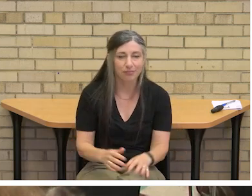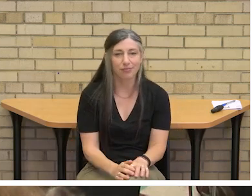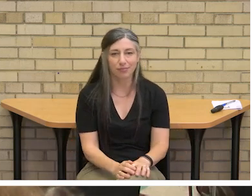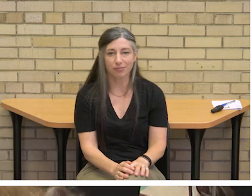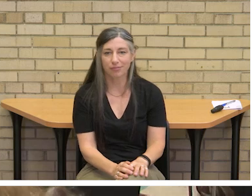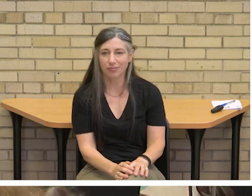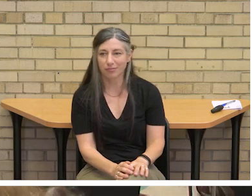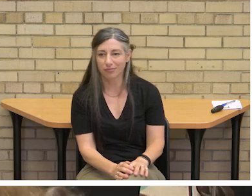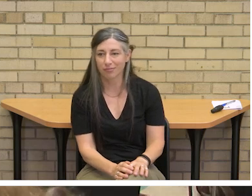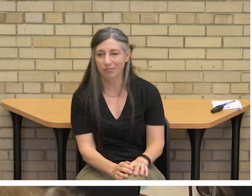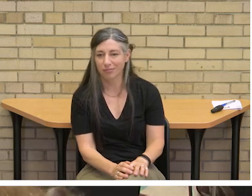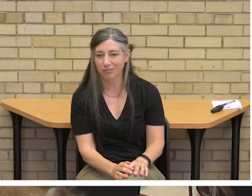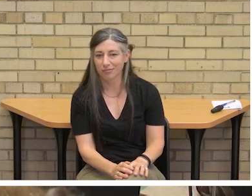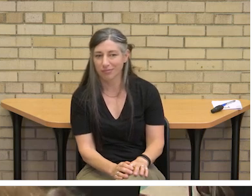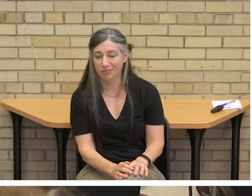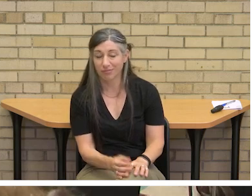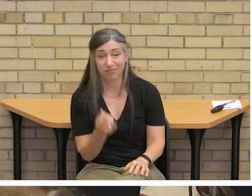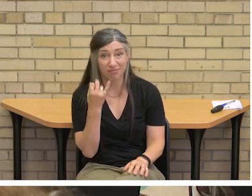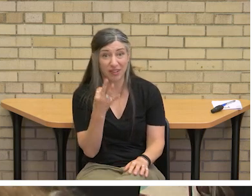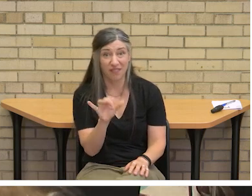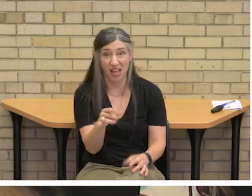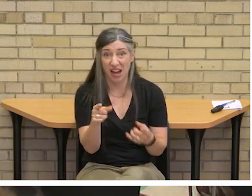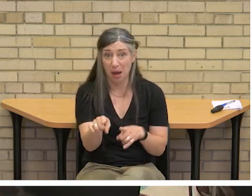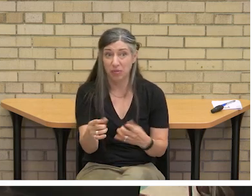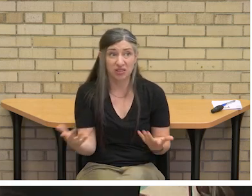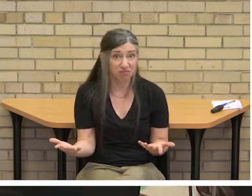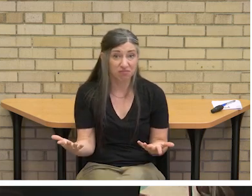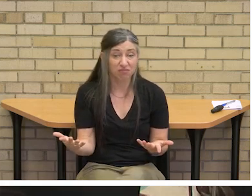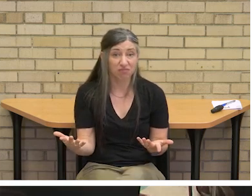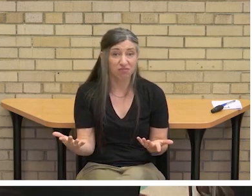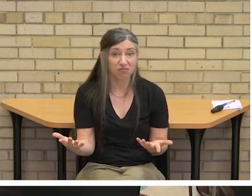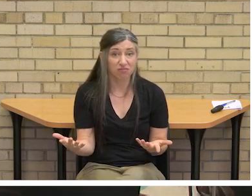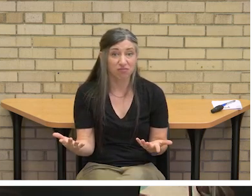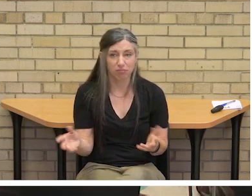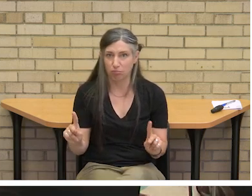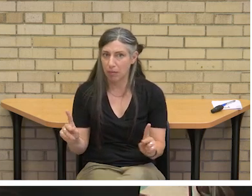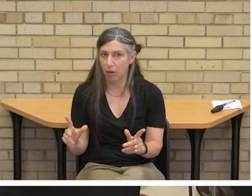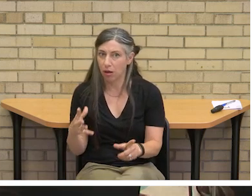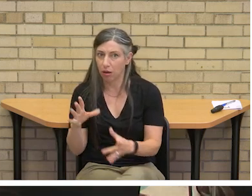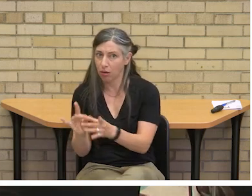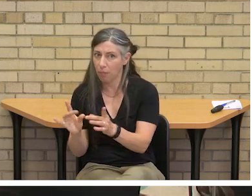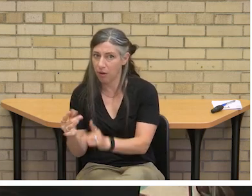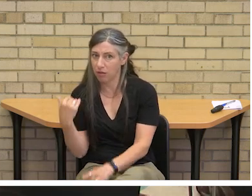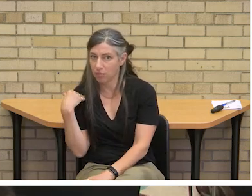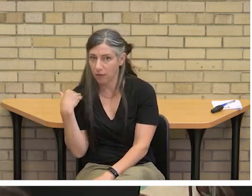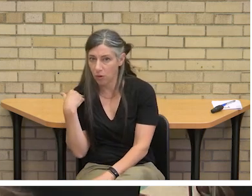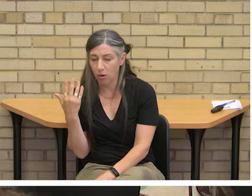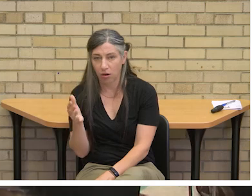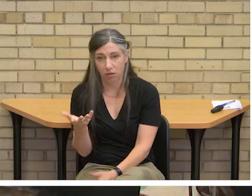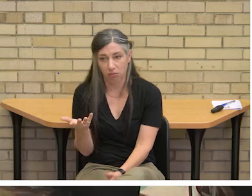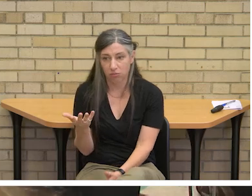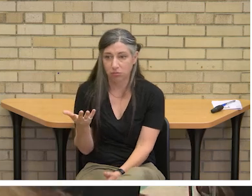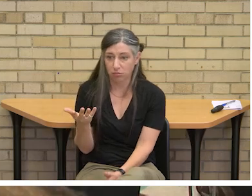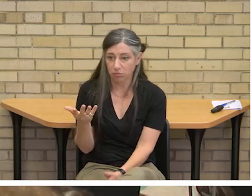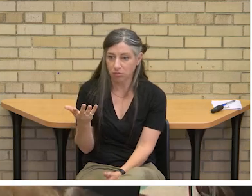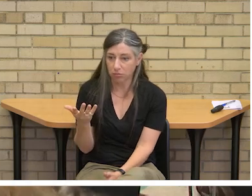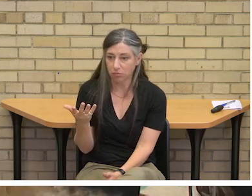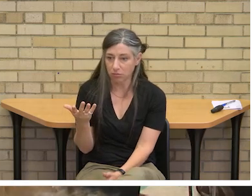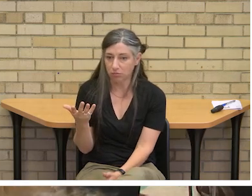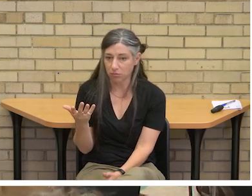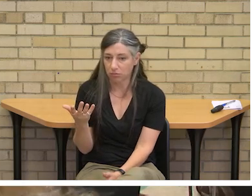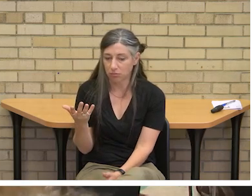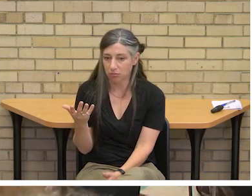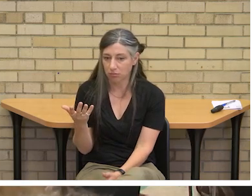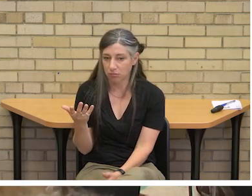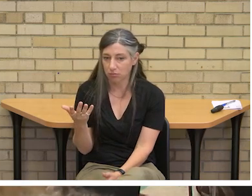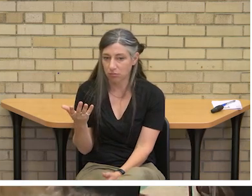to. But if that's the case, as people were saying before, can you do something that way and then to get